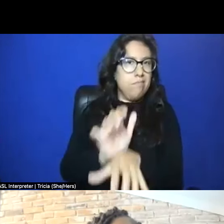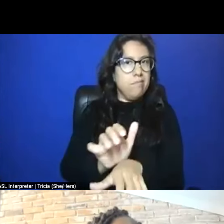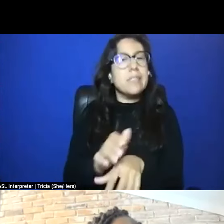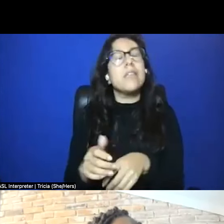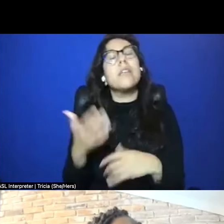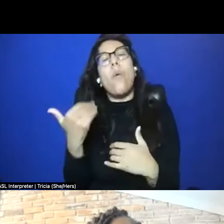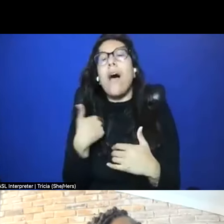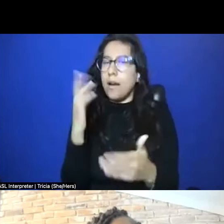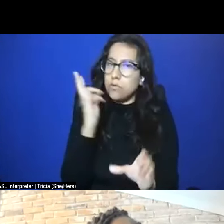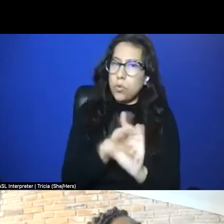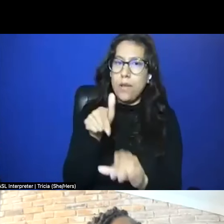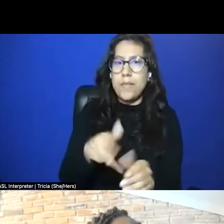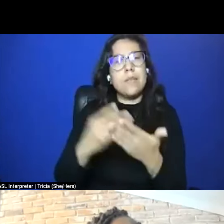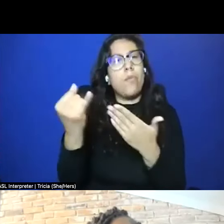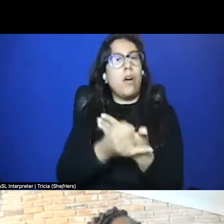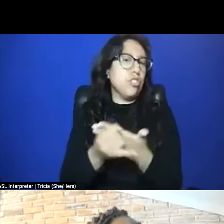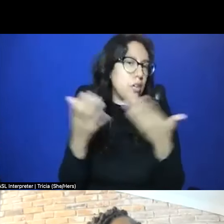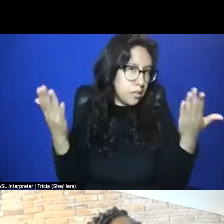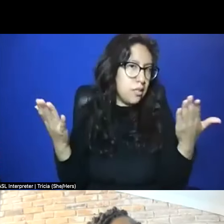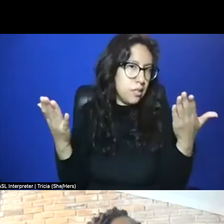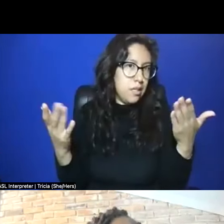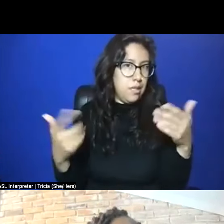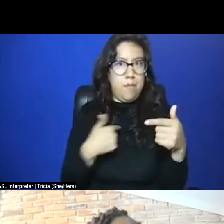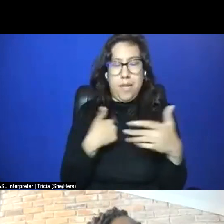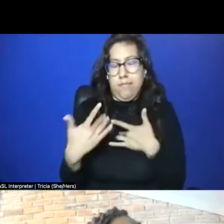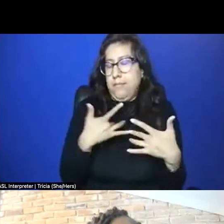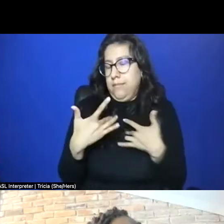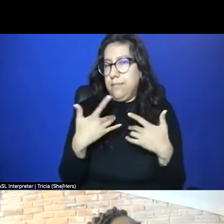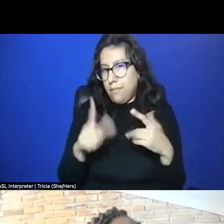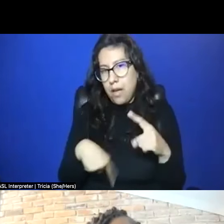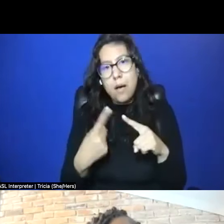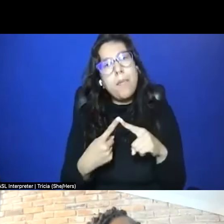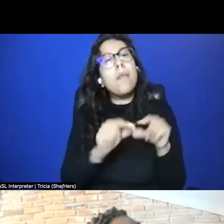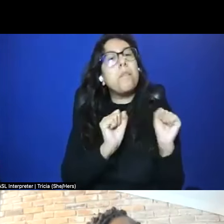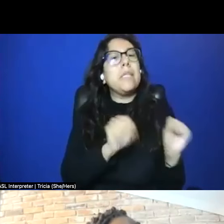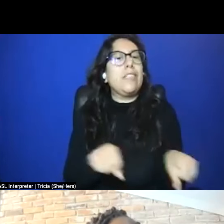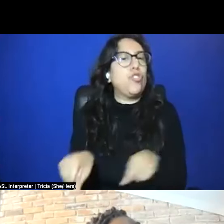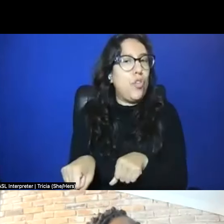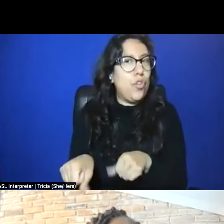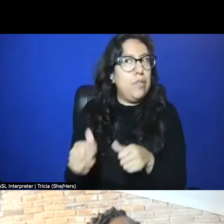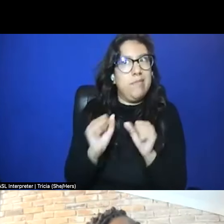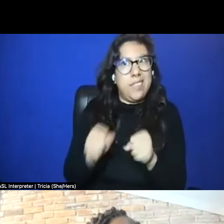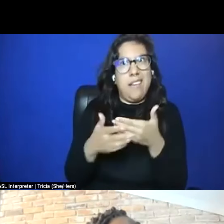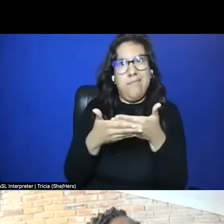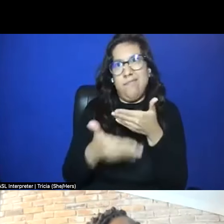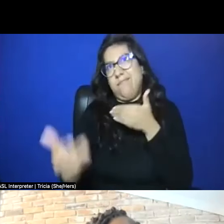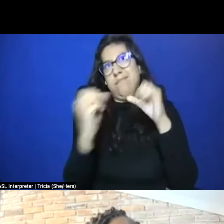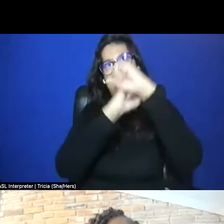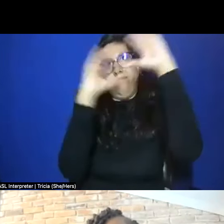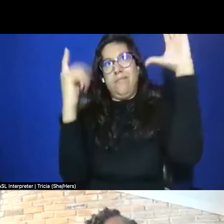this project and is making me really, really excited about the potential and what we could really get out of this.